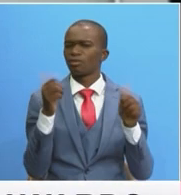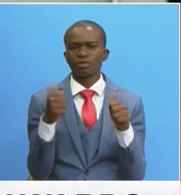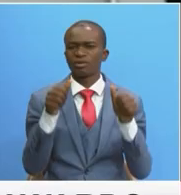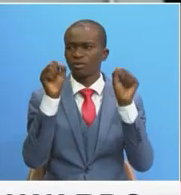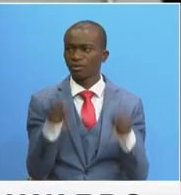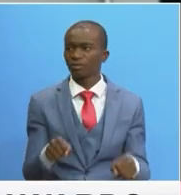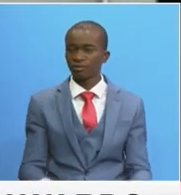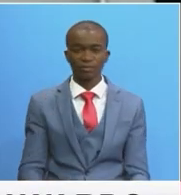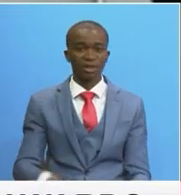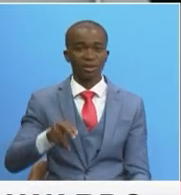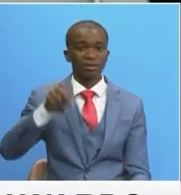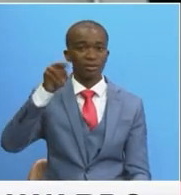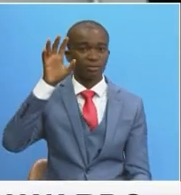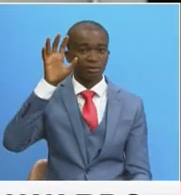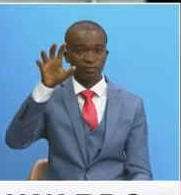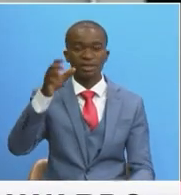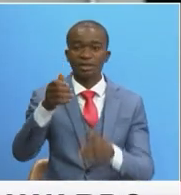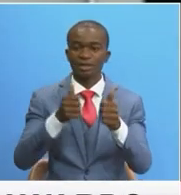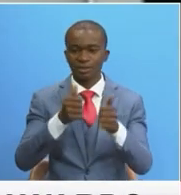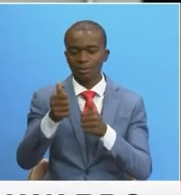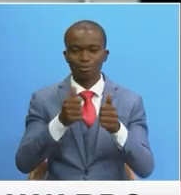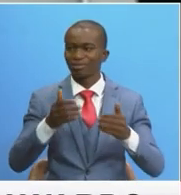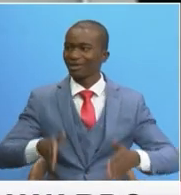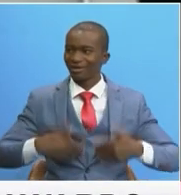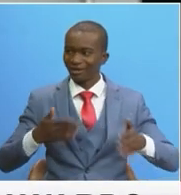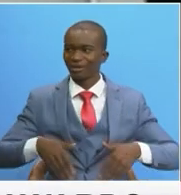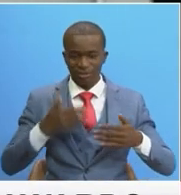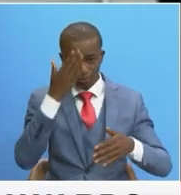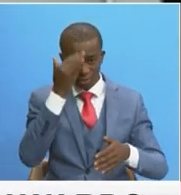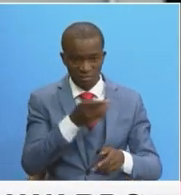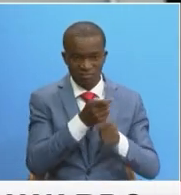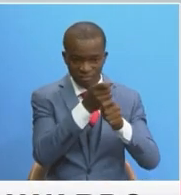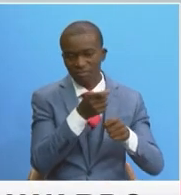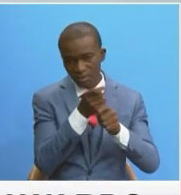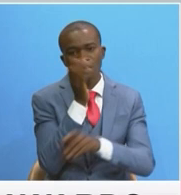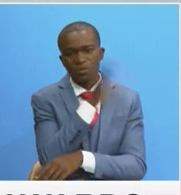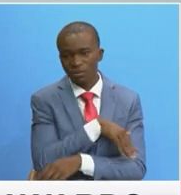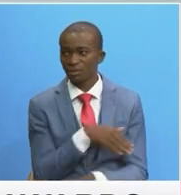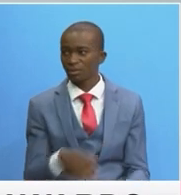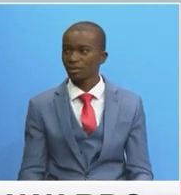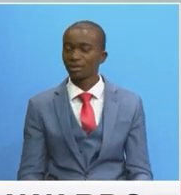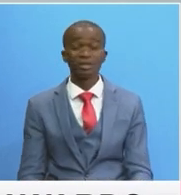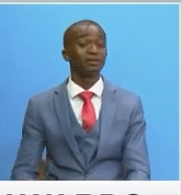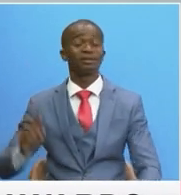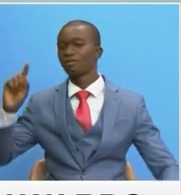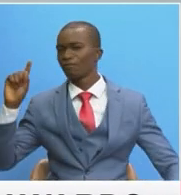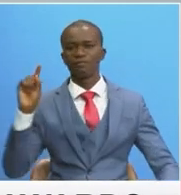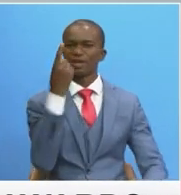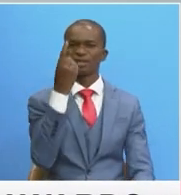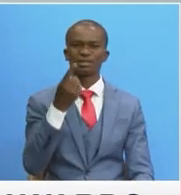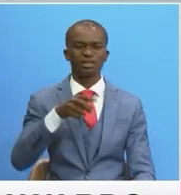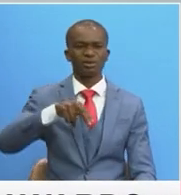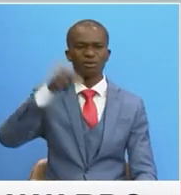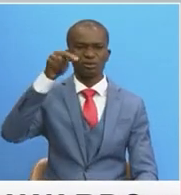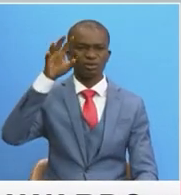shaping it. The Northern Province Administration is happy with the initiative to award outstanding performers in the region. This is the first ever